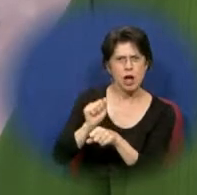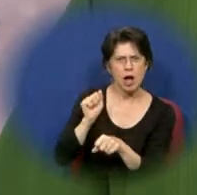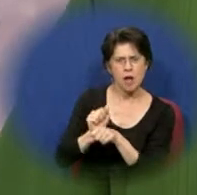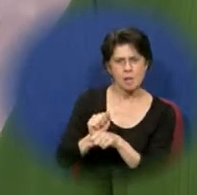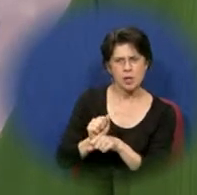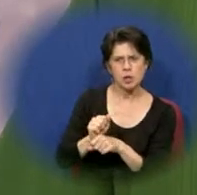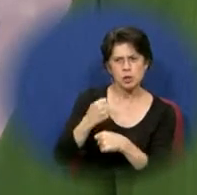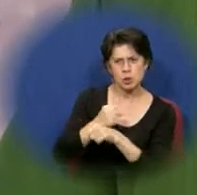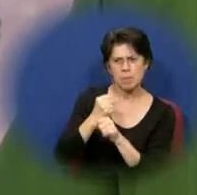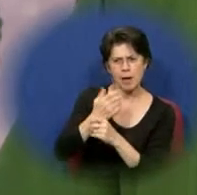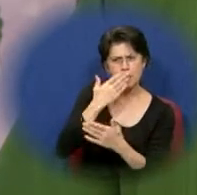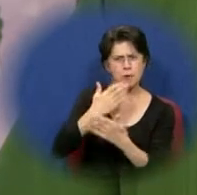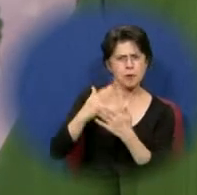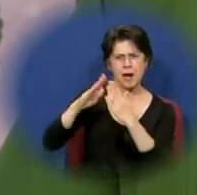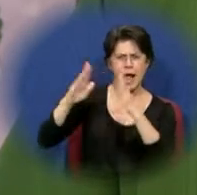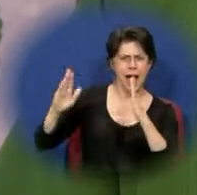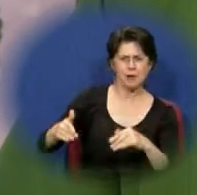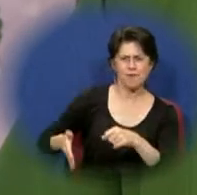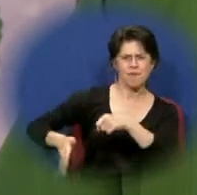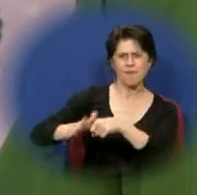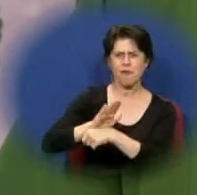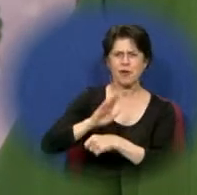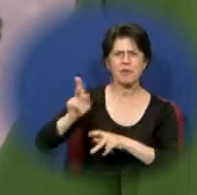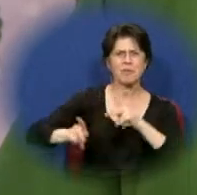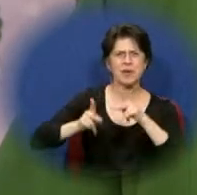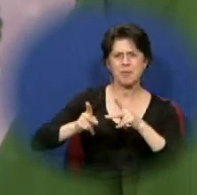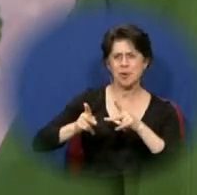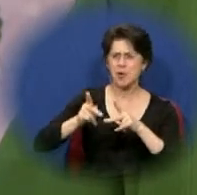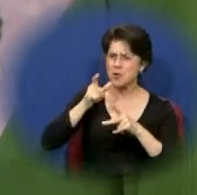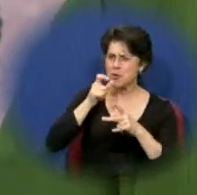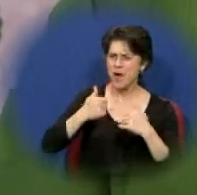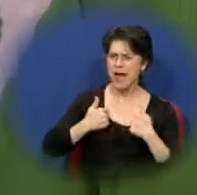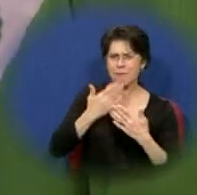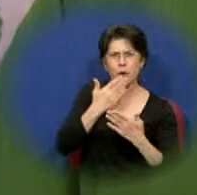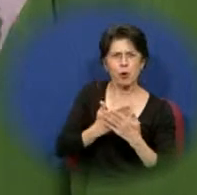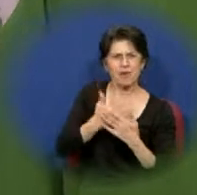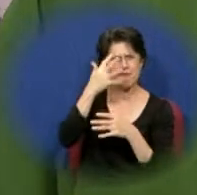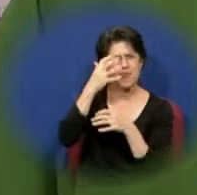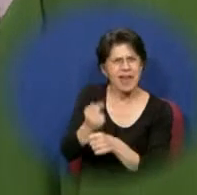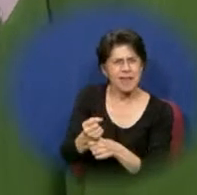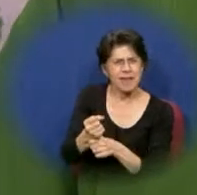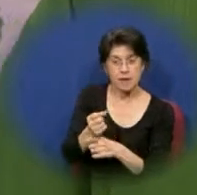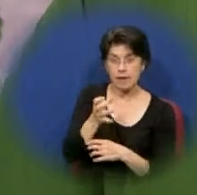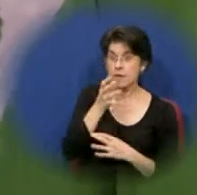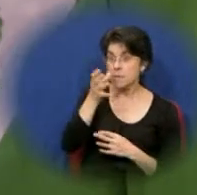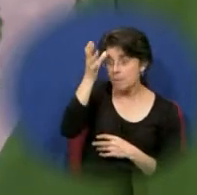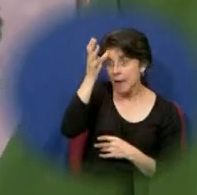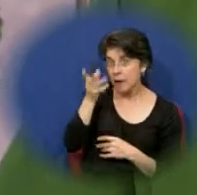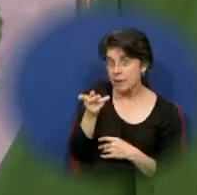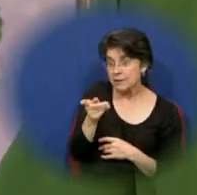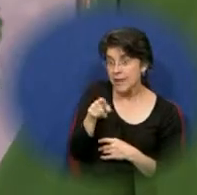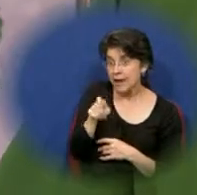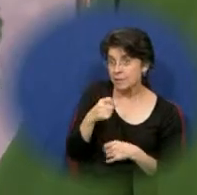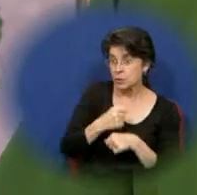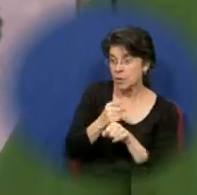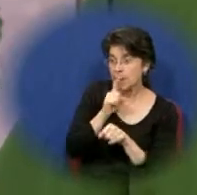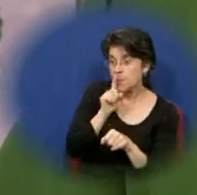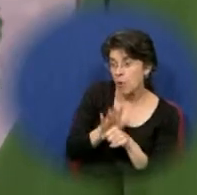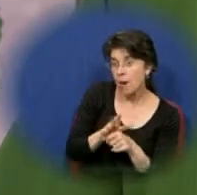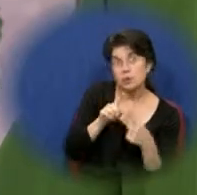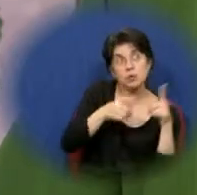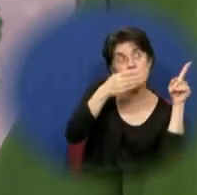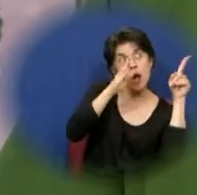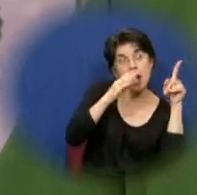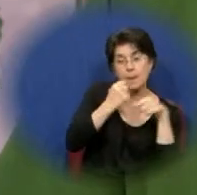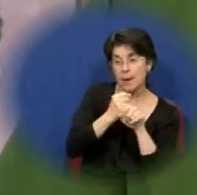household of vibrant faith, of faith that flourishes, that parents make a promise to God and to their child at